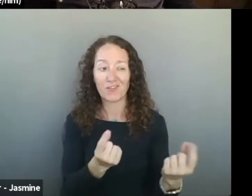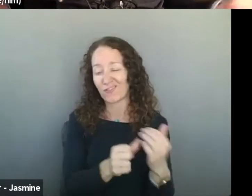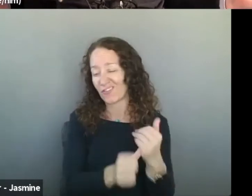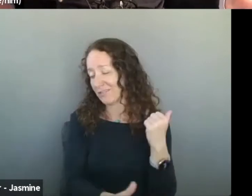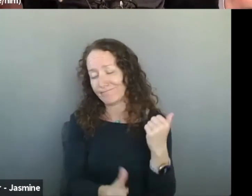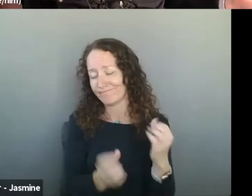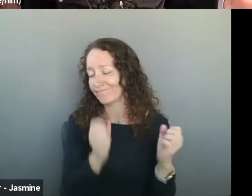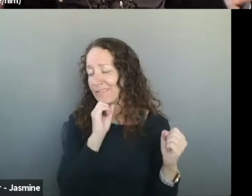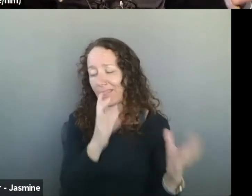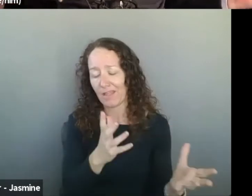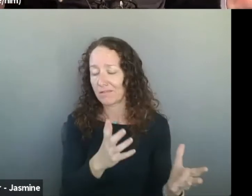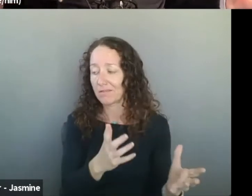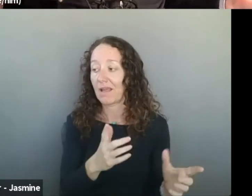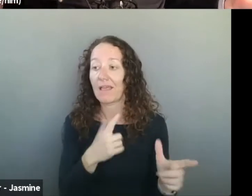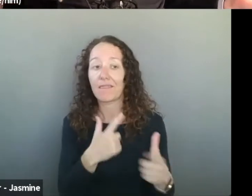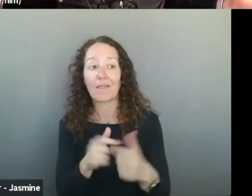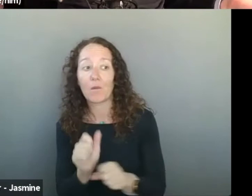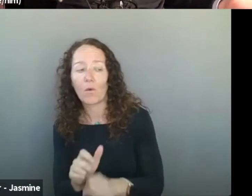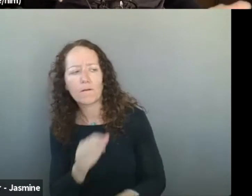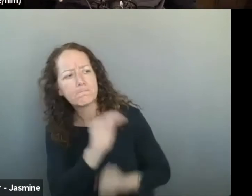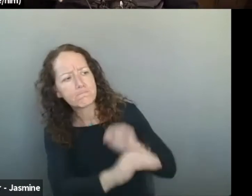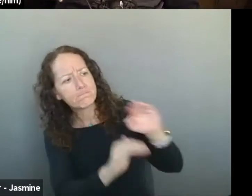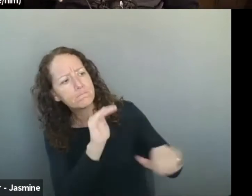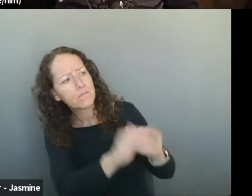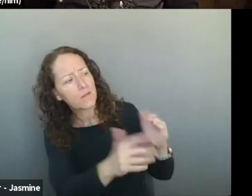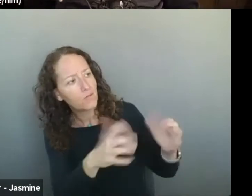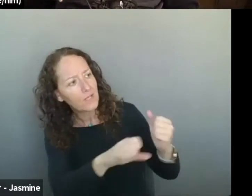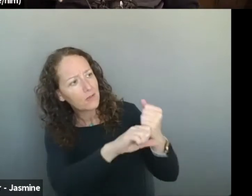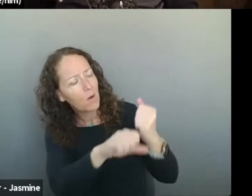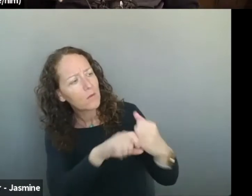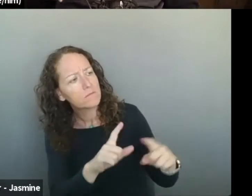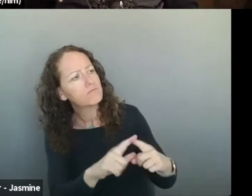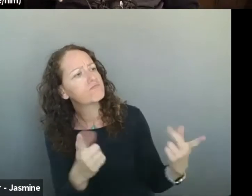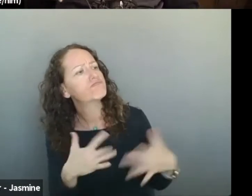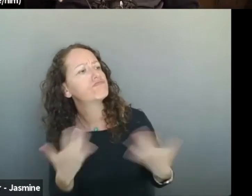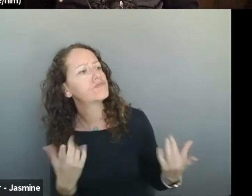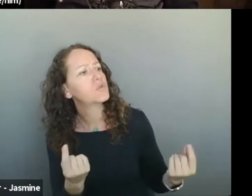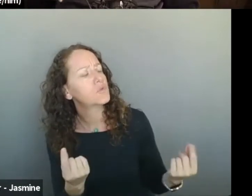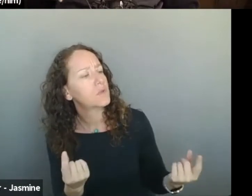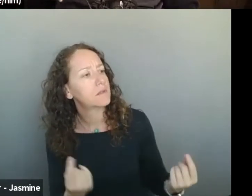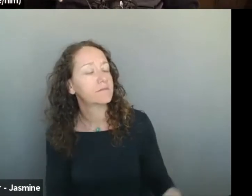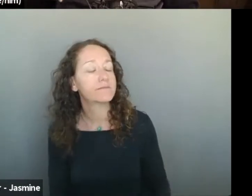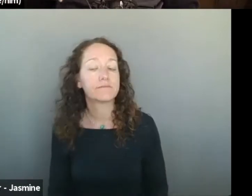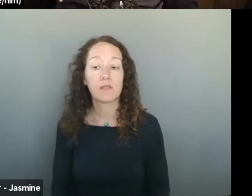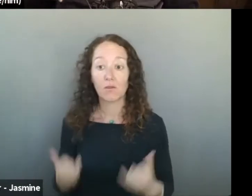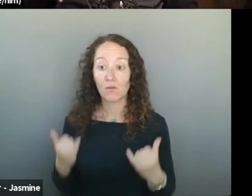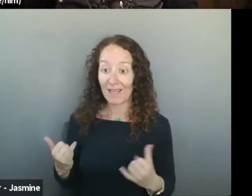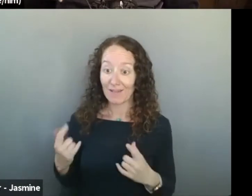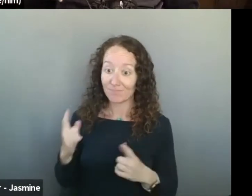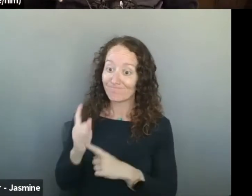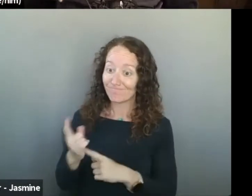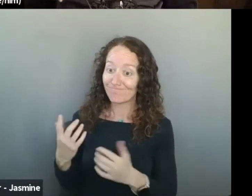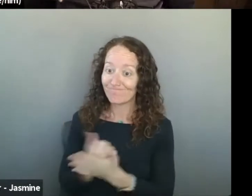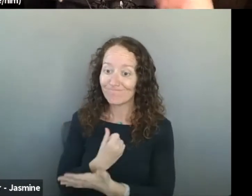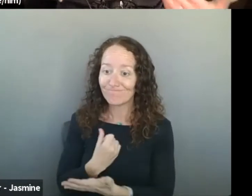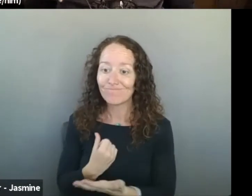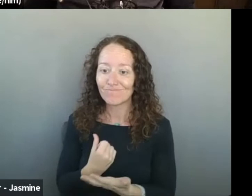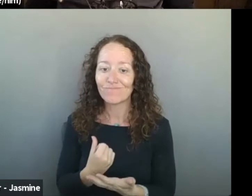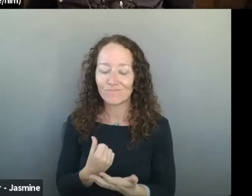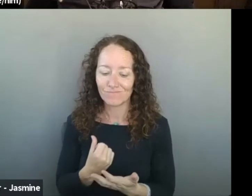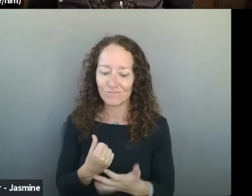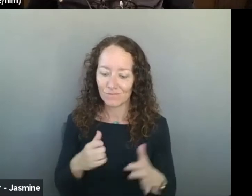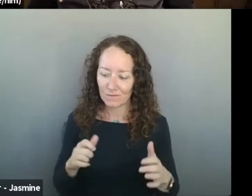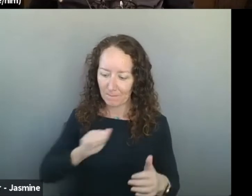employees who are like, well, we put this out. What are we doing about it? And I think this is one of those moments where it's like, this is why doing the